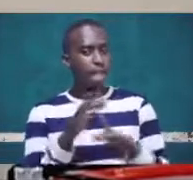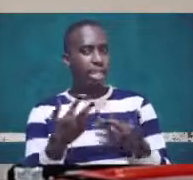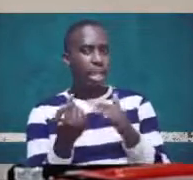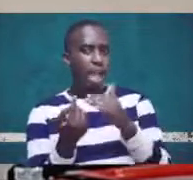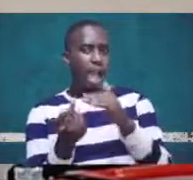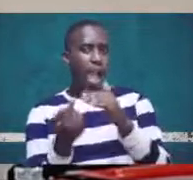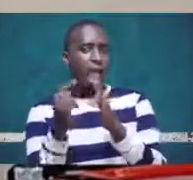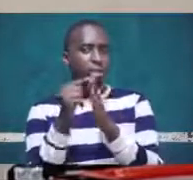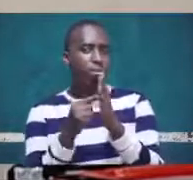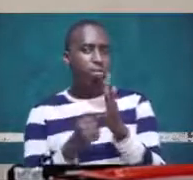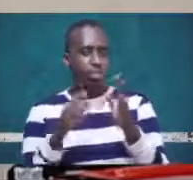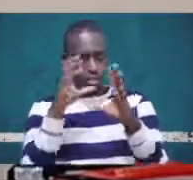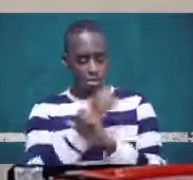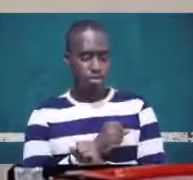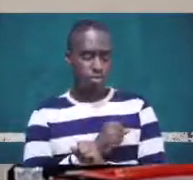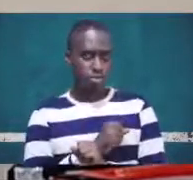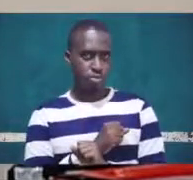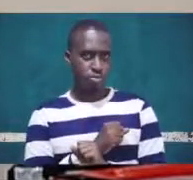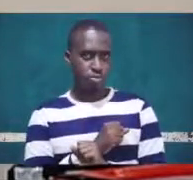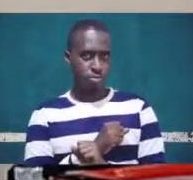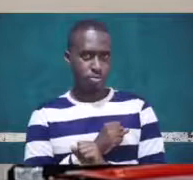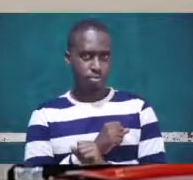that we somehow lose out?